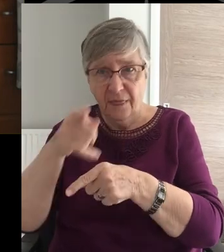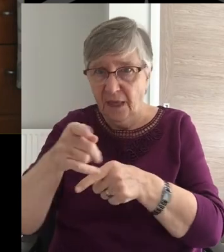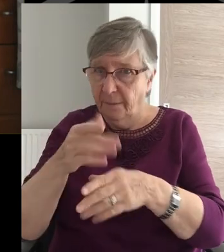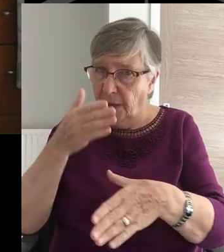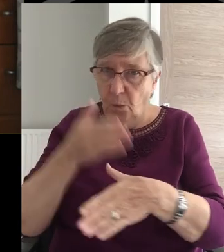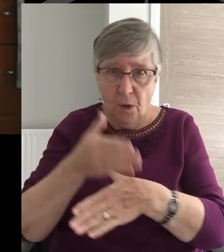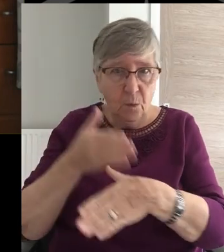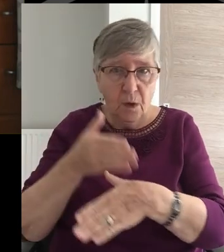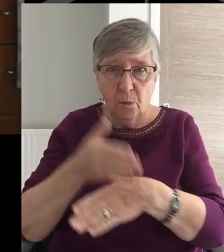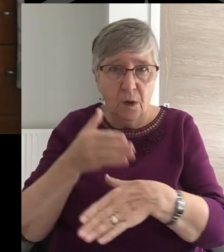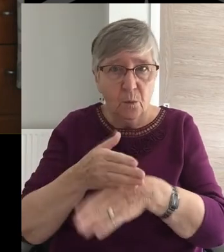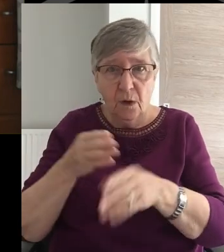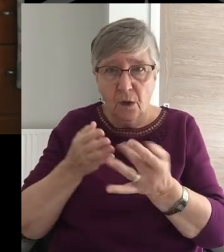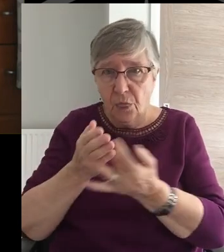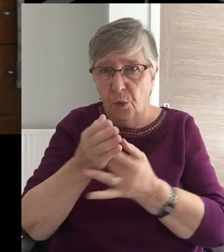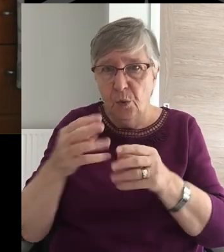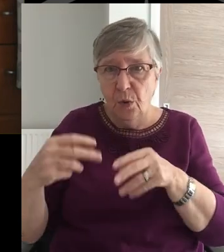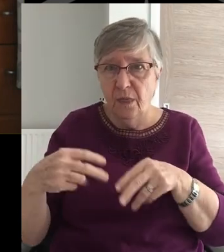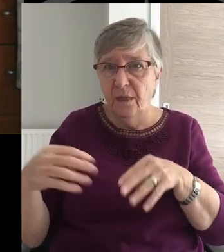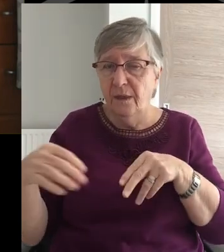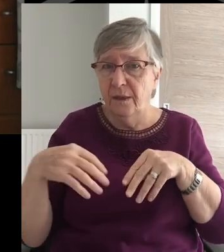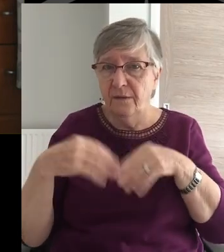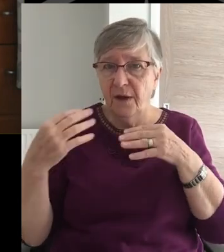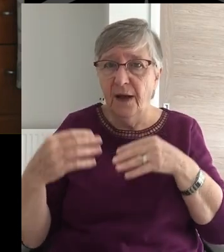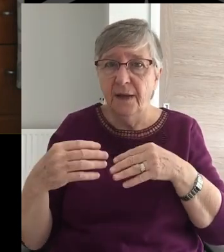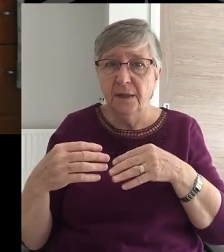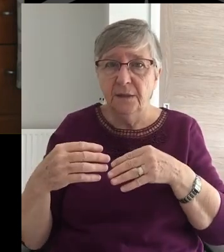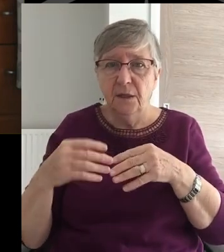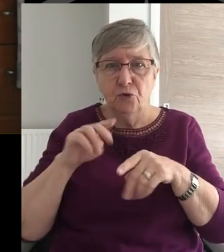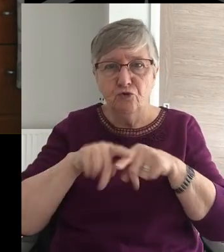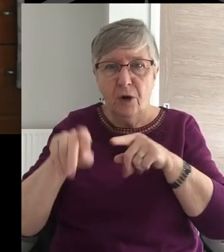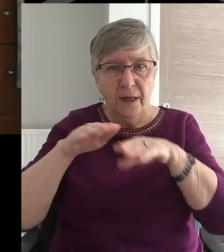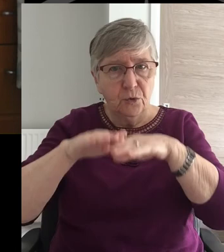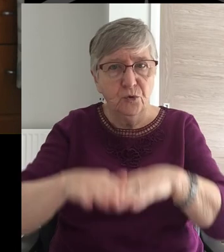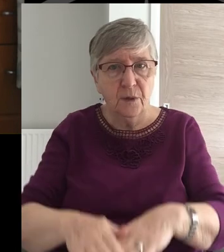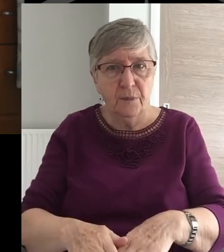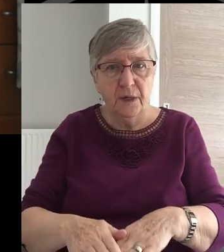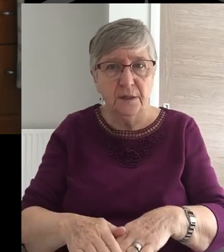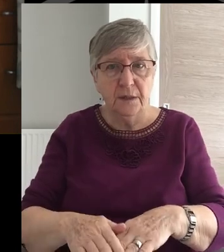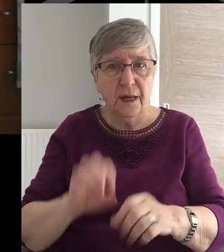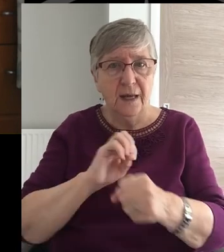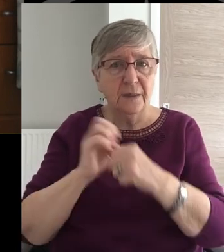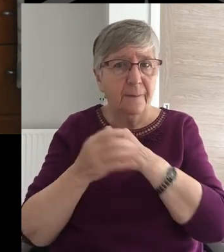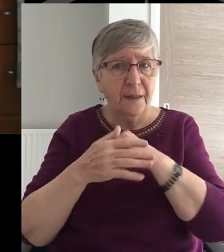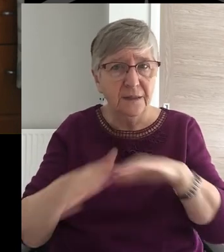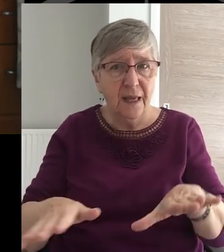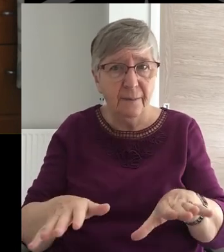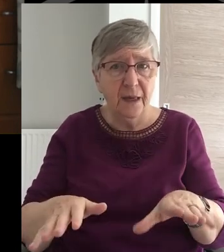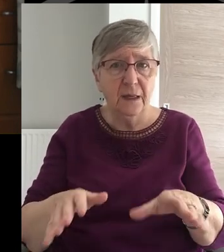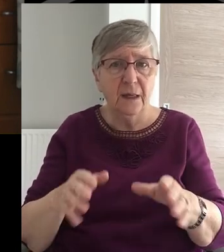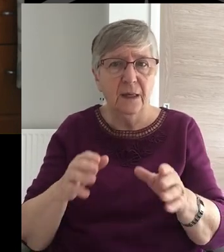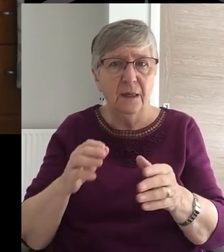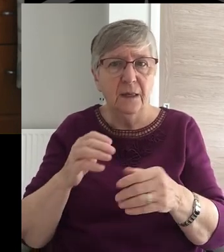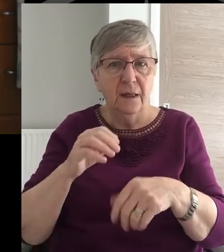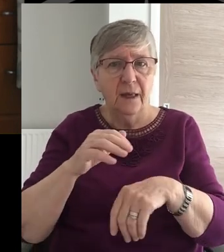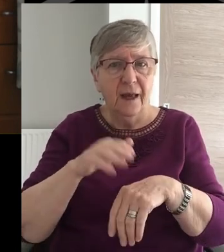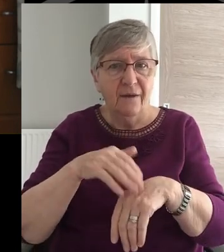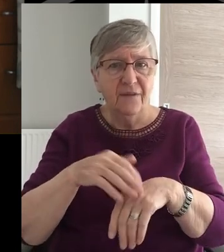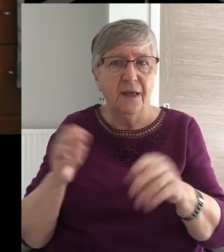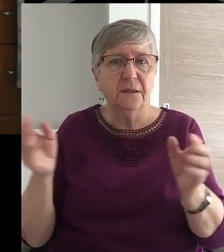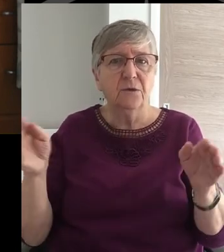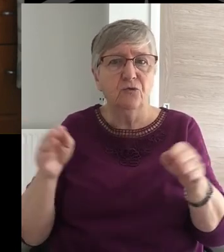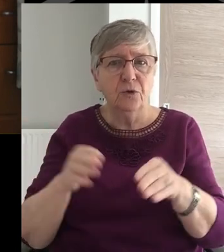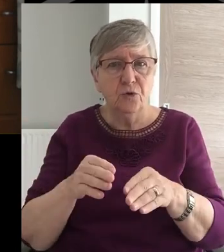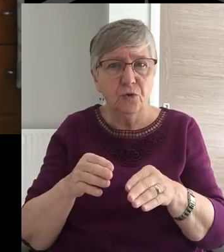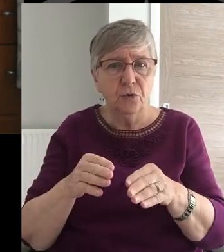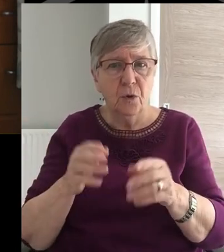with the virus and trying to suppress it. As the pandemic and its effects reduce, we pray that all will have time to